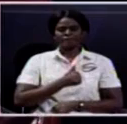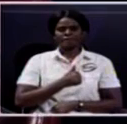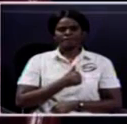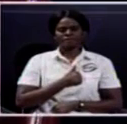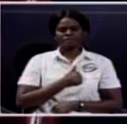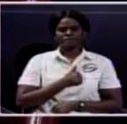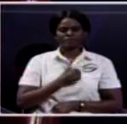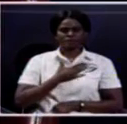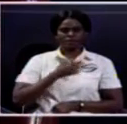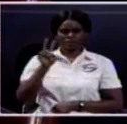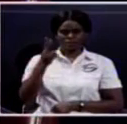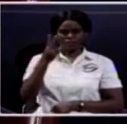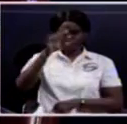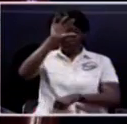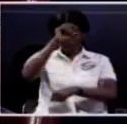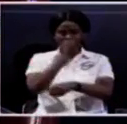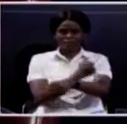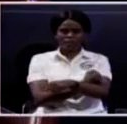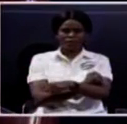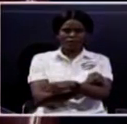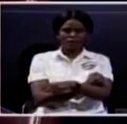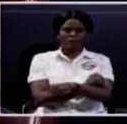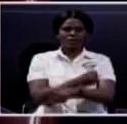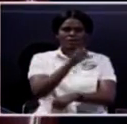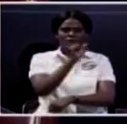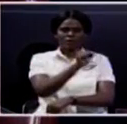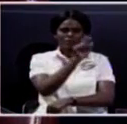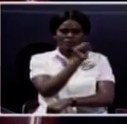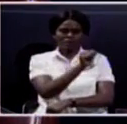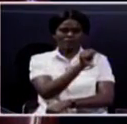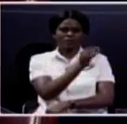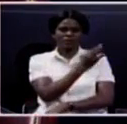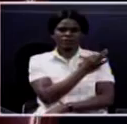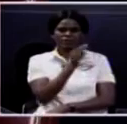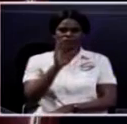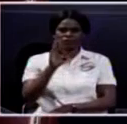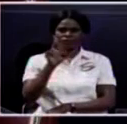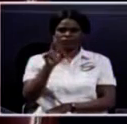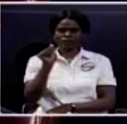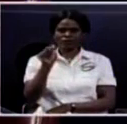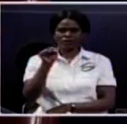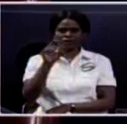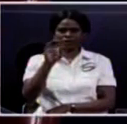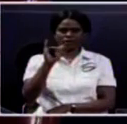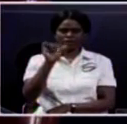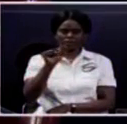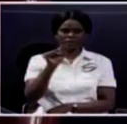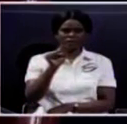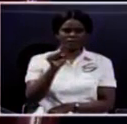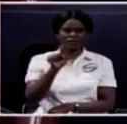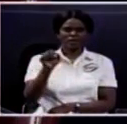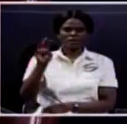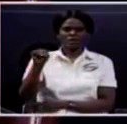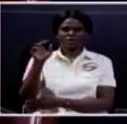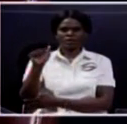My second-born son was taken to St. Francis Secondary School. I'm using the public media here. 2 boys were taken to